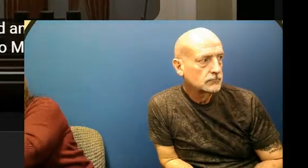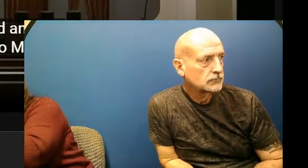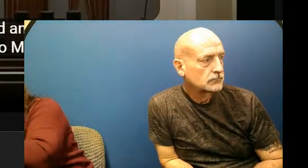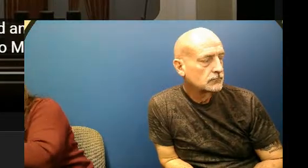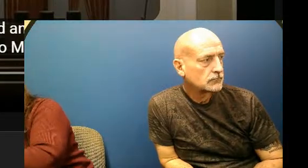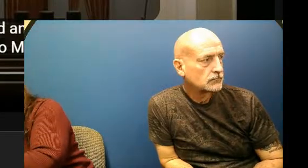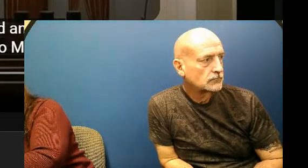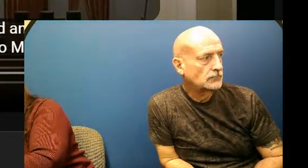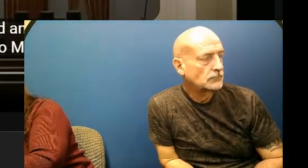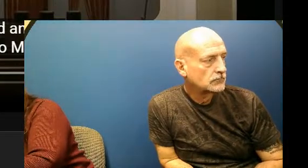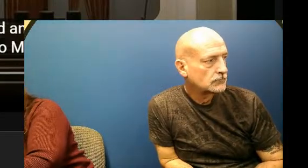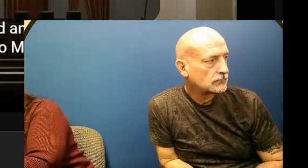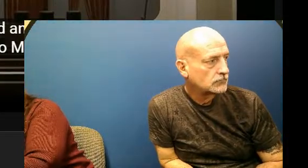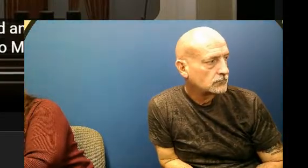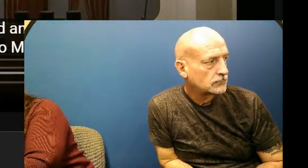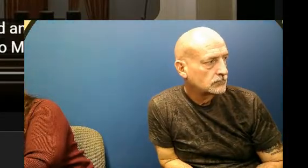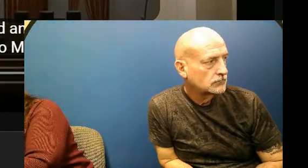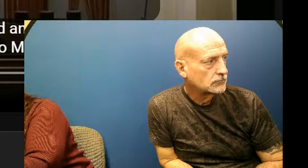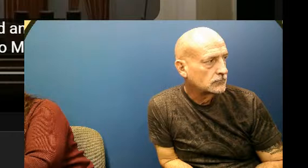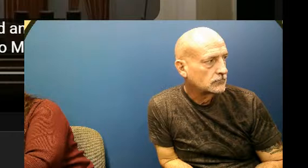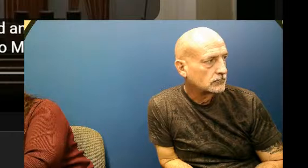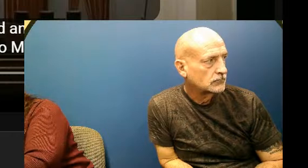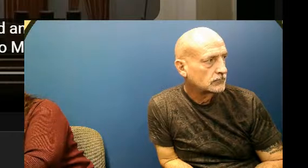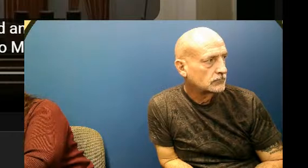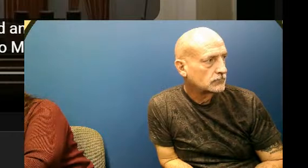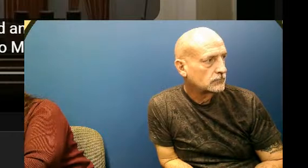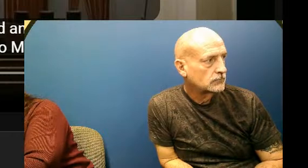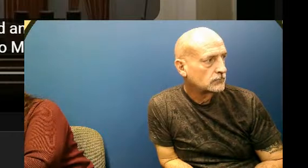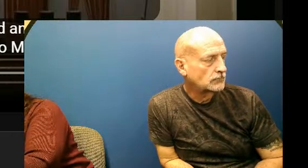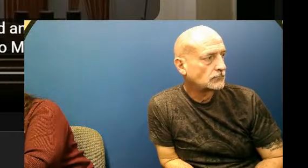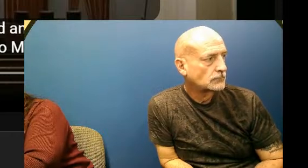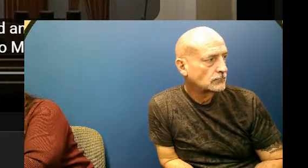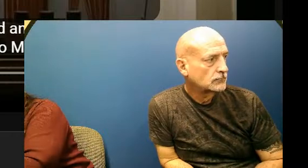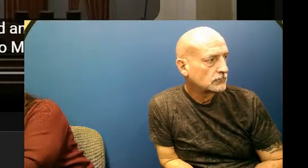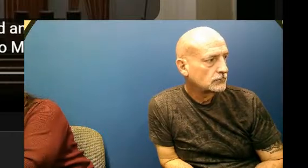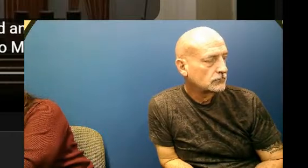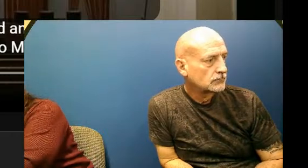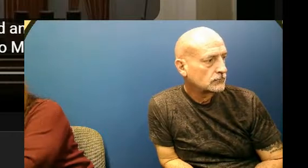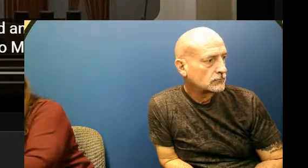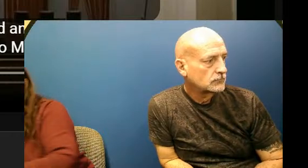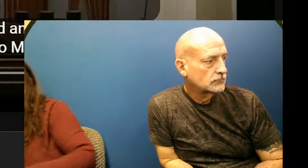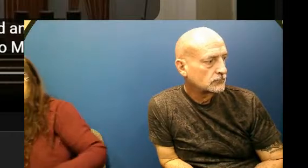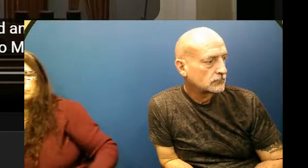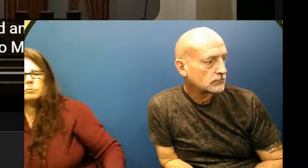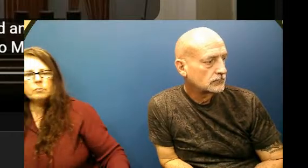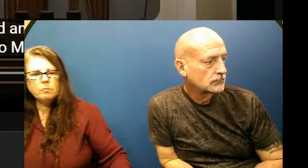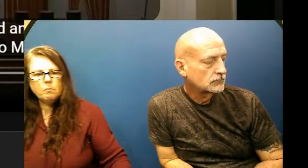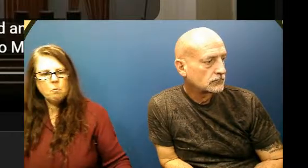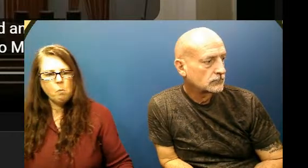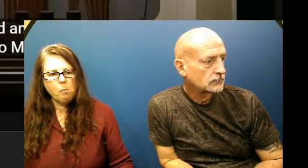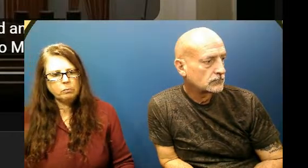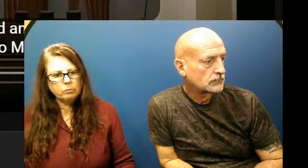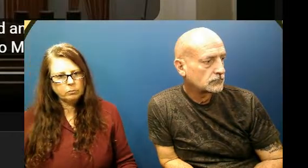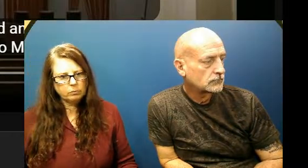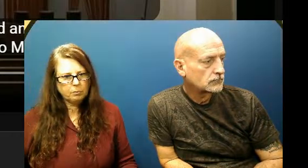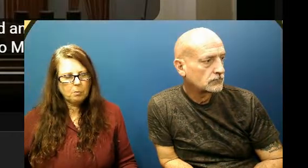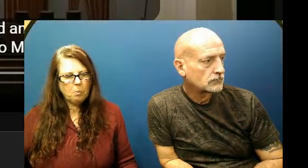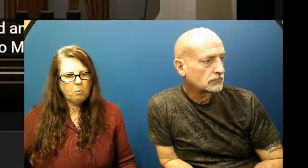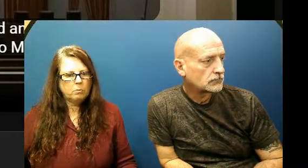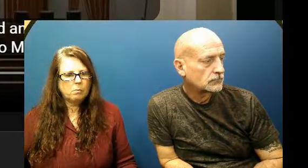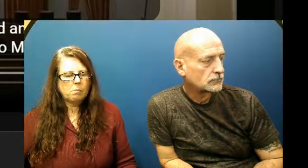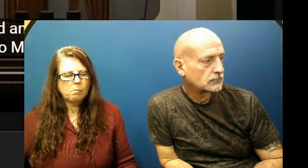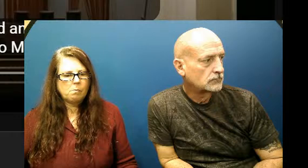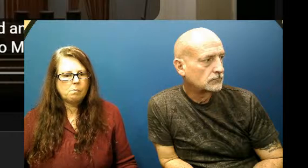imagine a situation where no American distributor or speaker wants to work with that. But let me put it to you this way. The